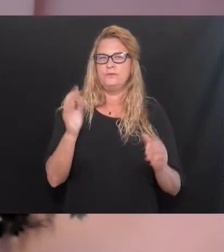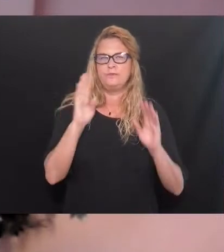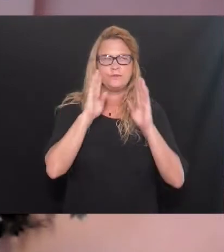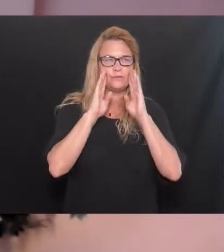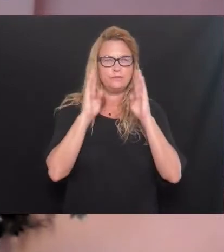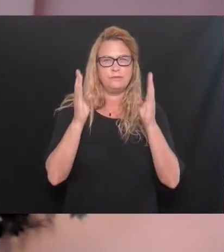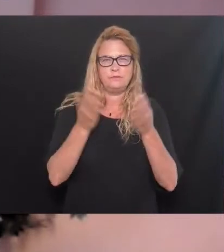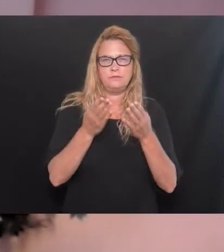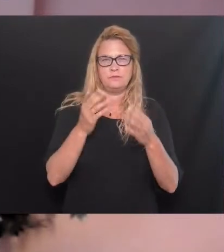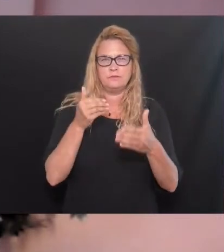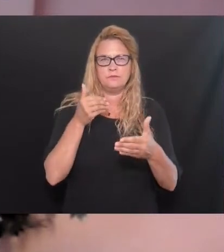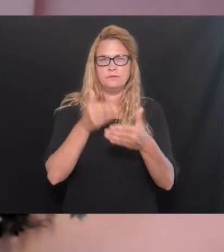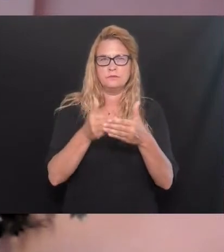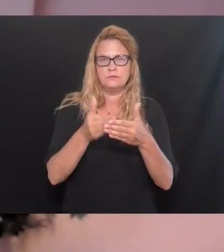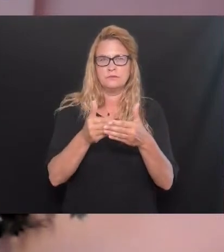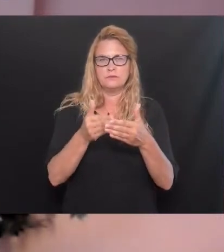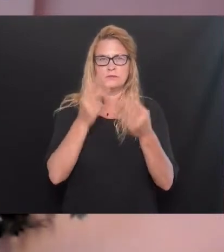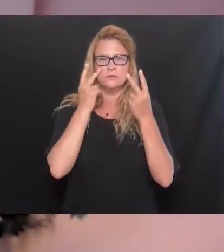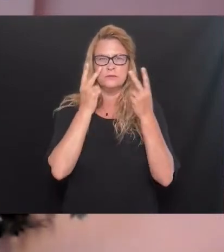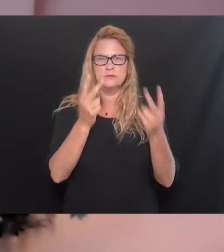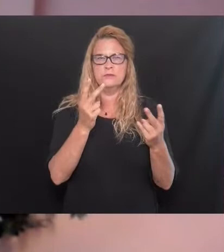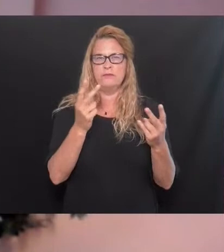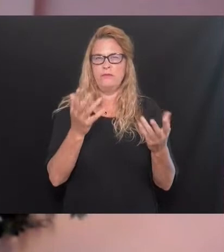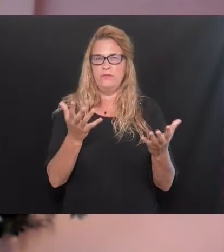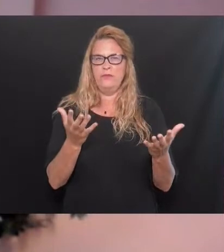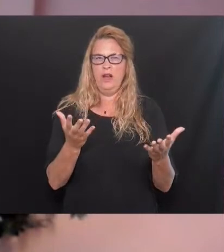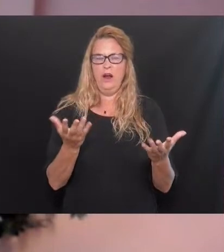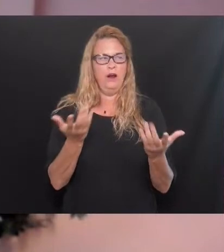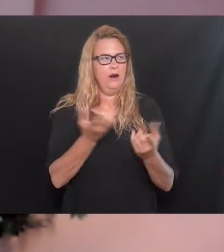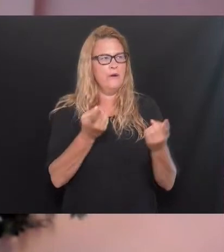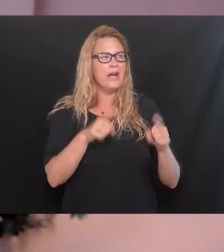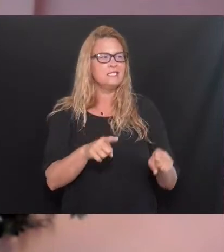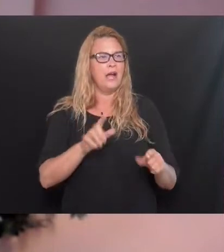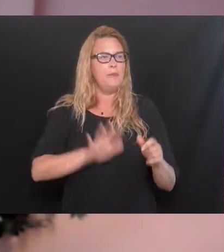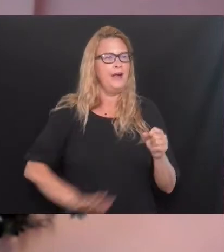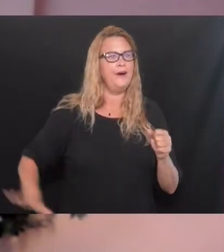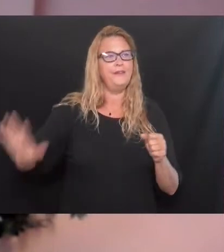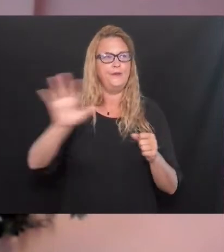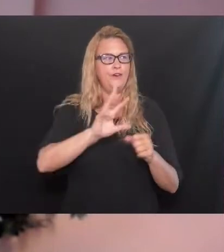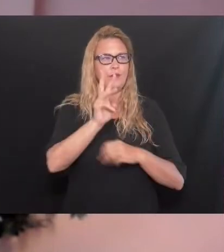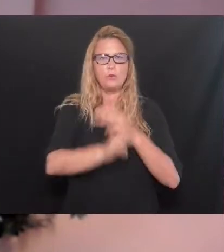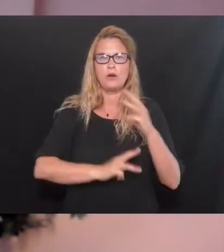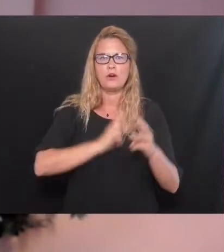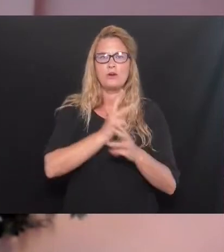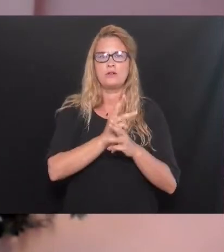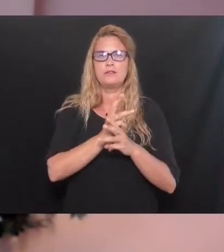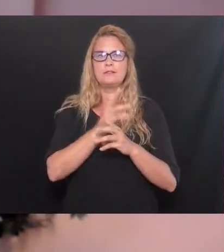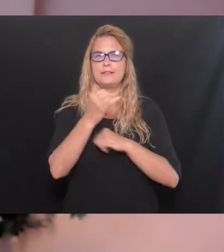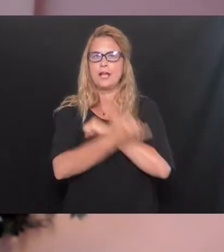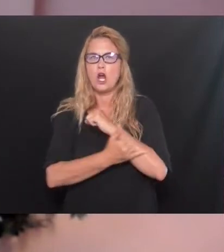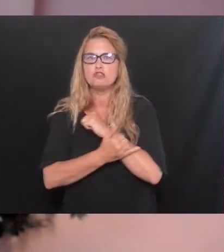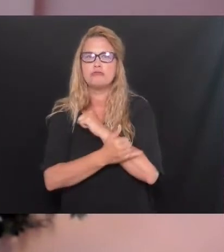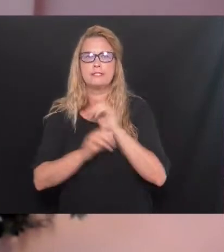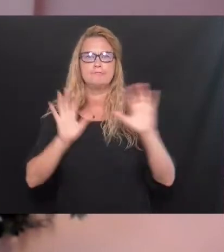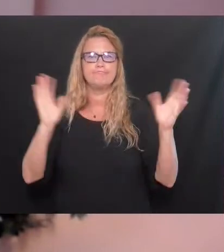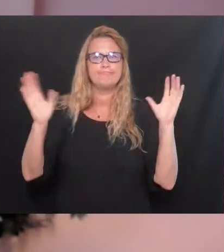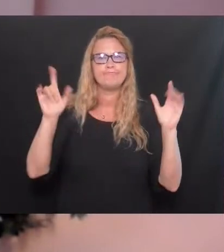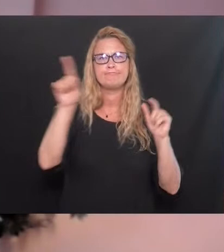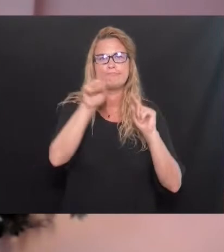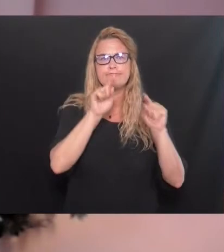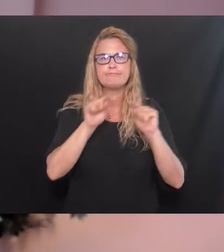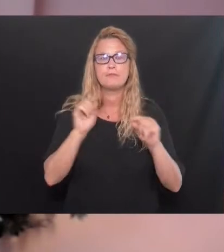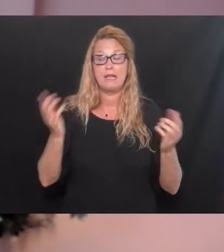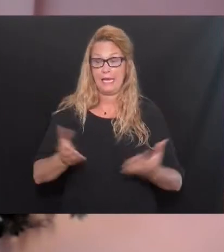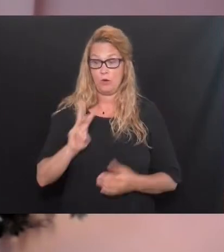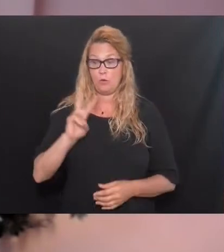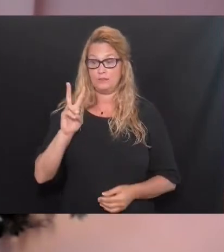very closely watching what's happening around the rest of the country, around the rest of the world, and also what's happening in